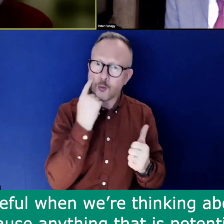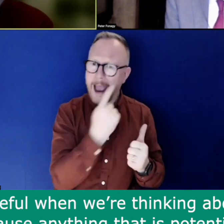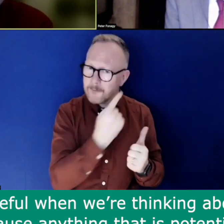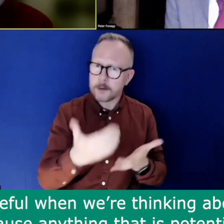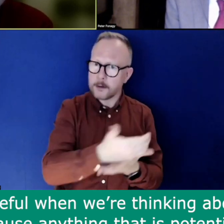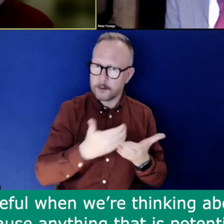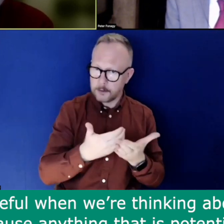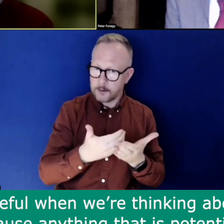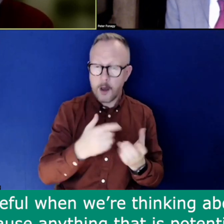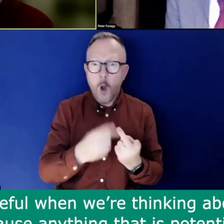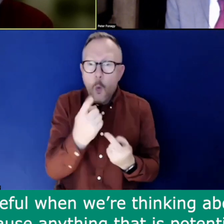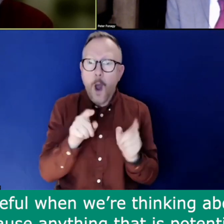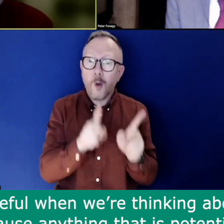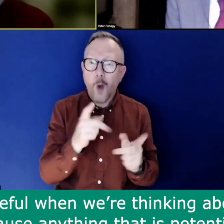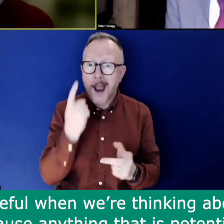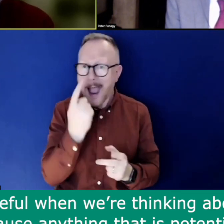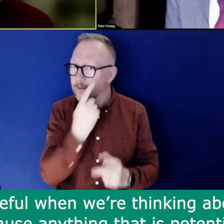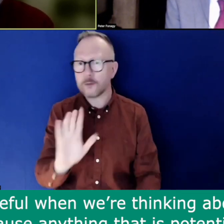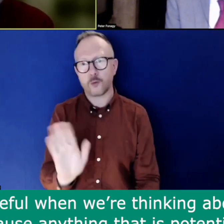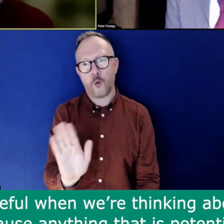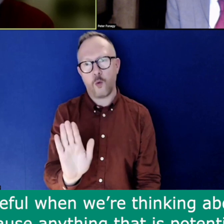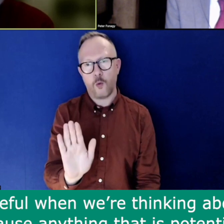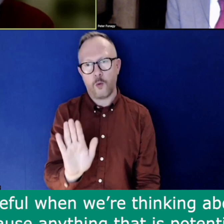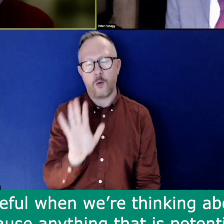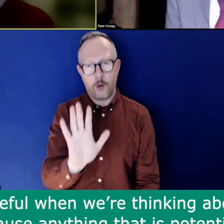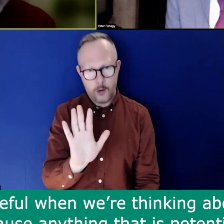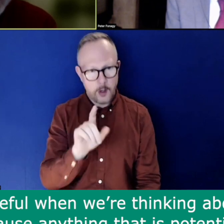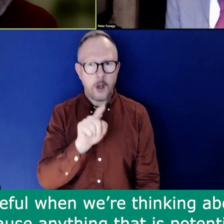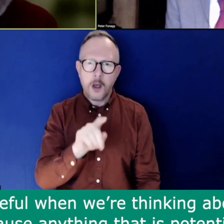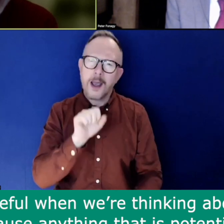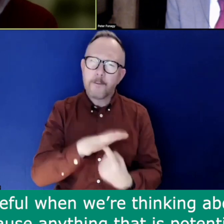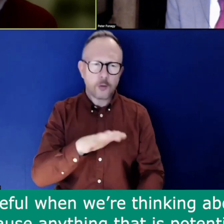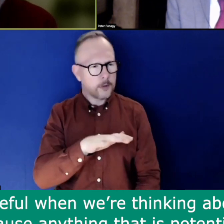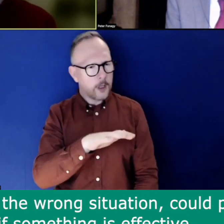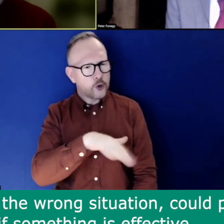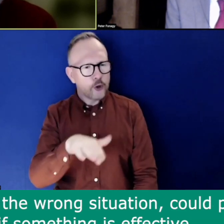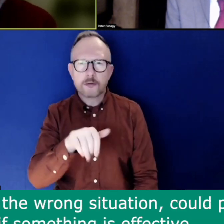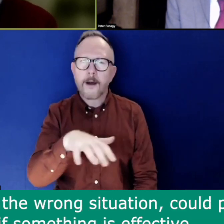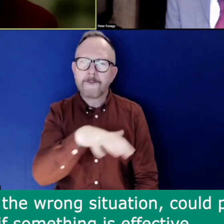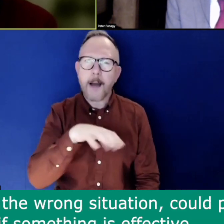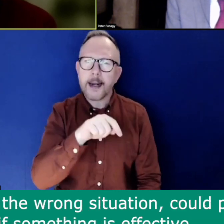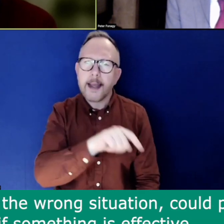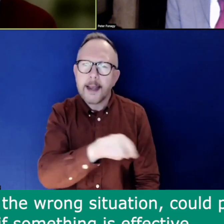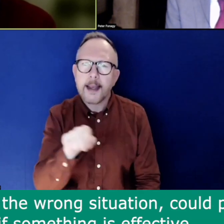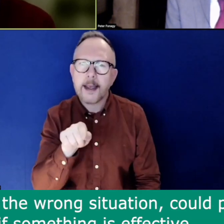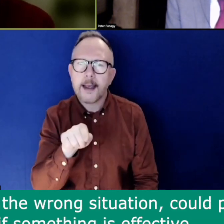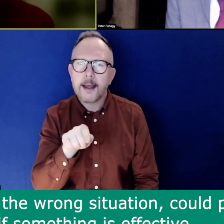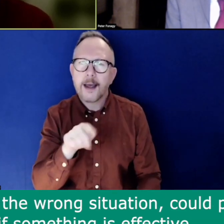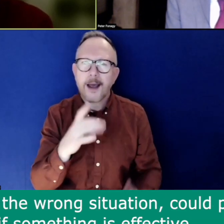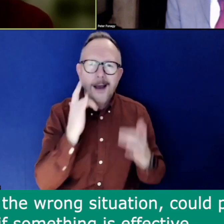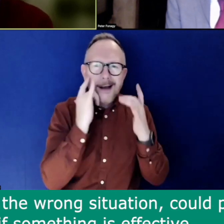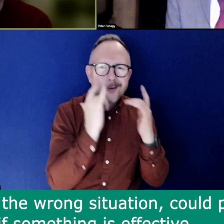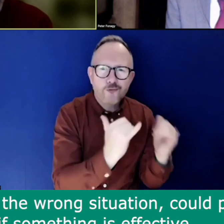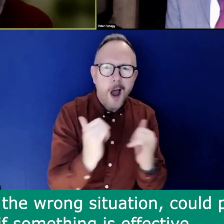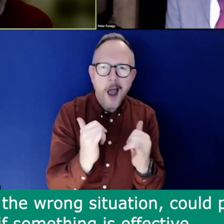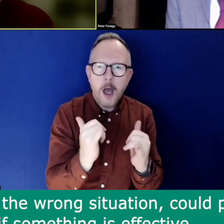be careful when we're thinking about work with children and families, because anything that is potentially effective used in the wrong way or the